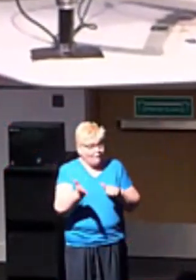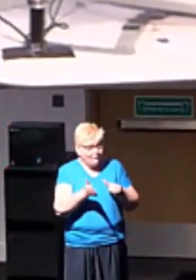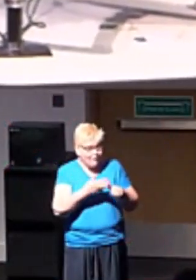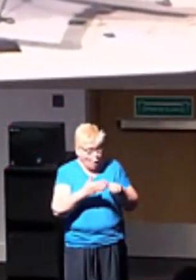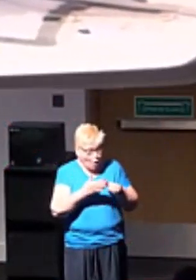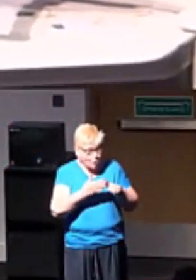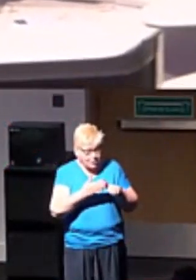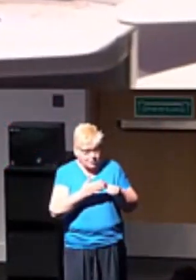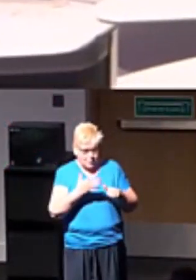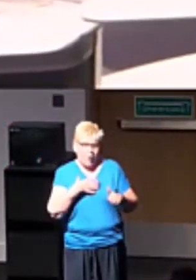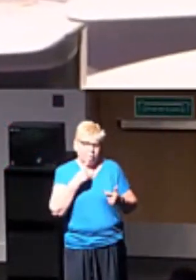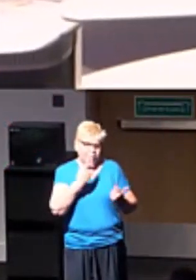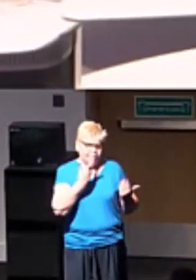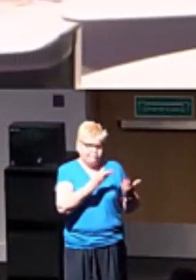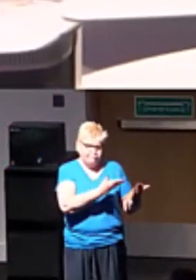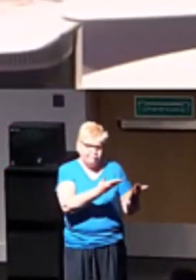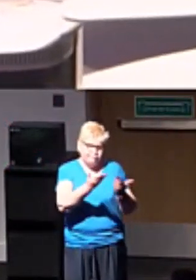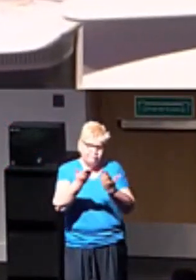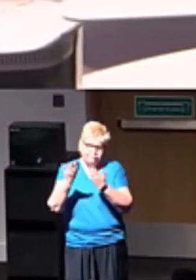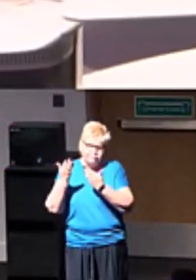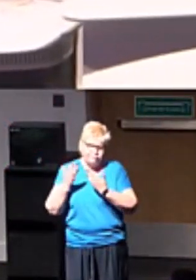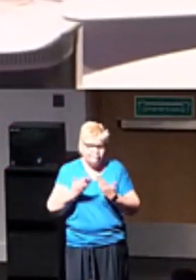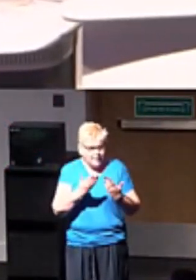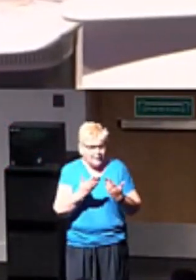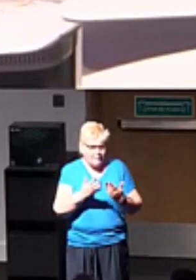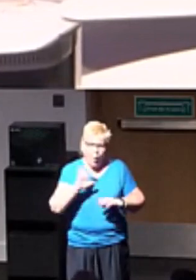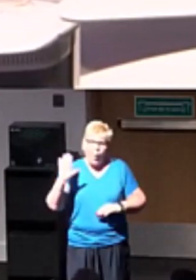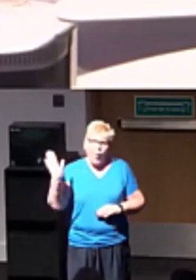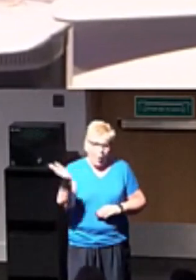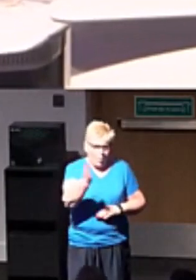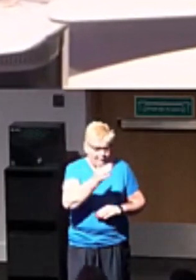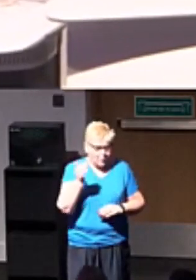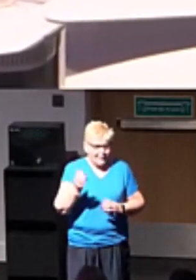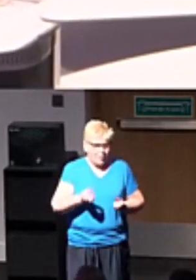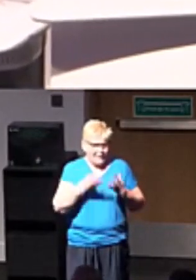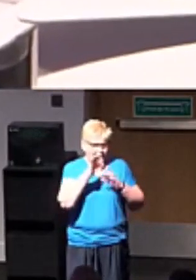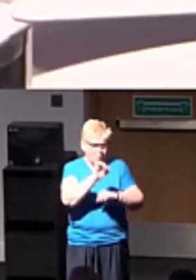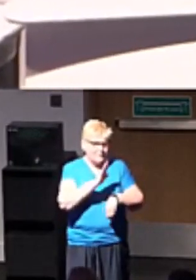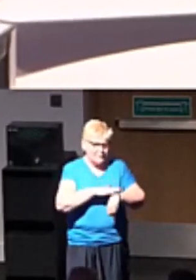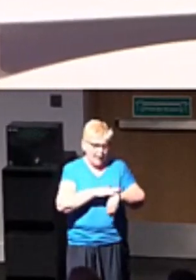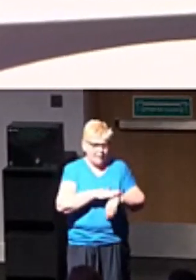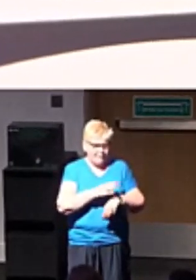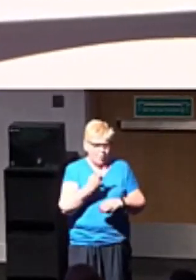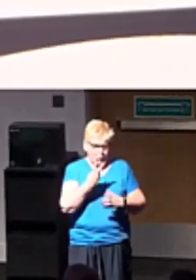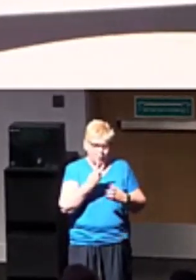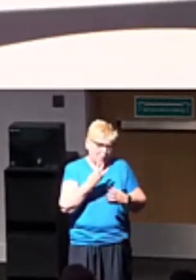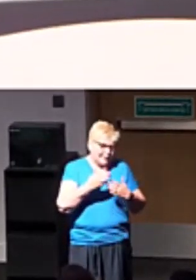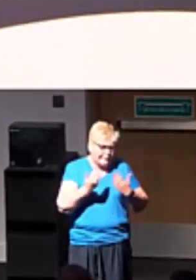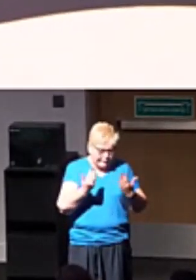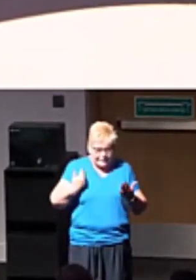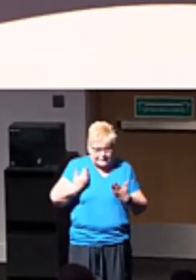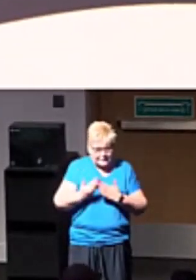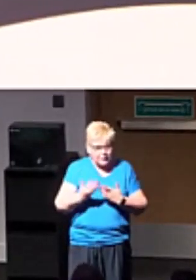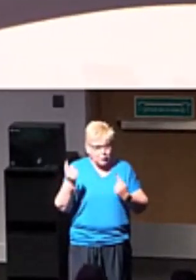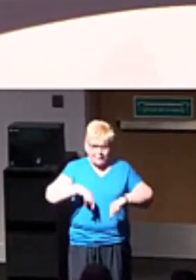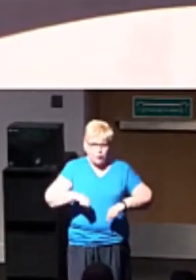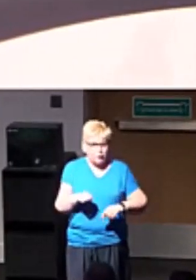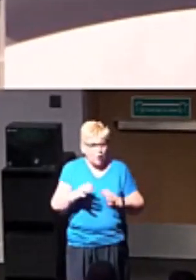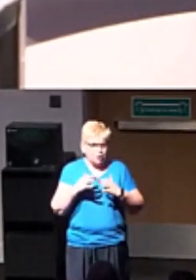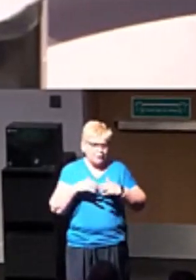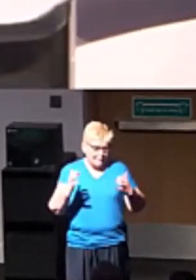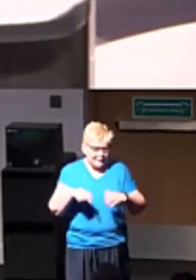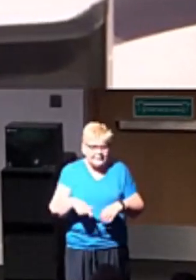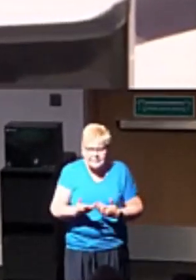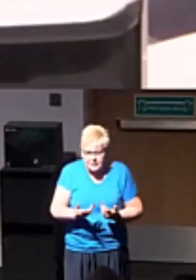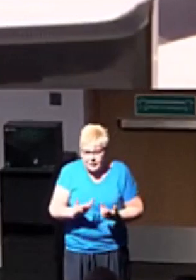all, we just wanted to say a huge thank you to all of you for giving up your time over the last few days and coming to Scottish Summit. I'm